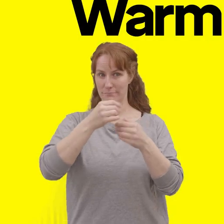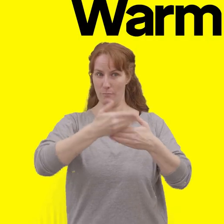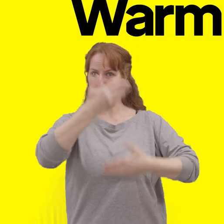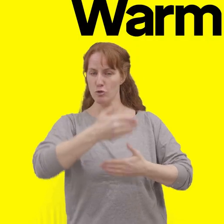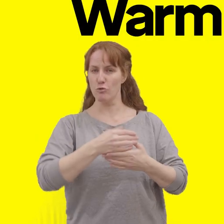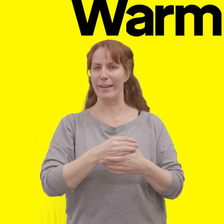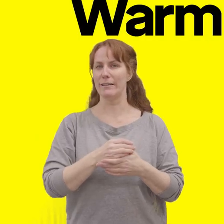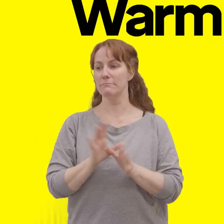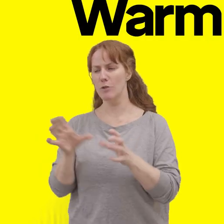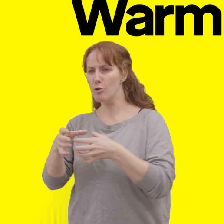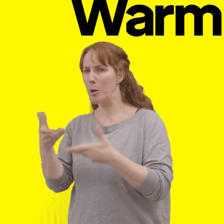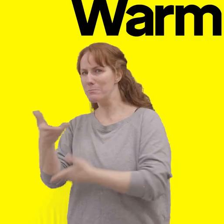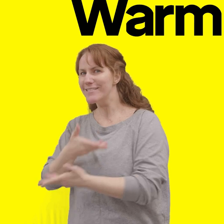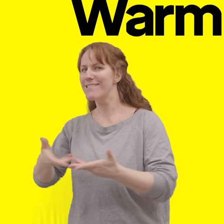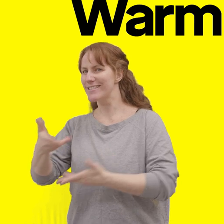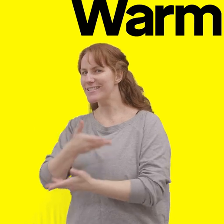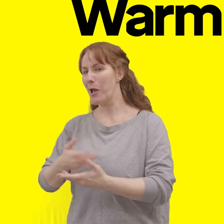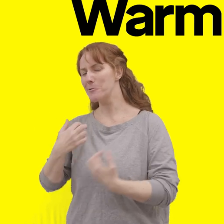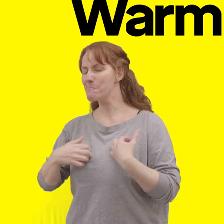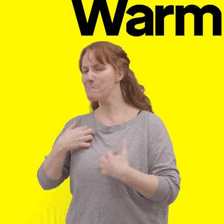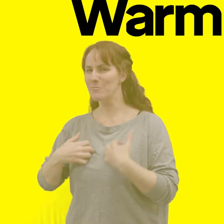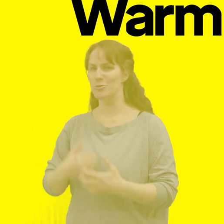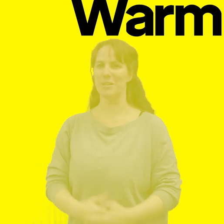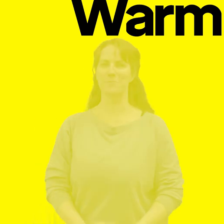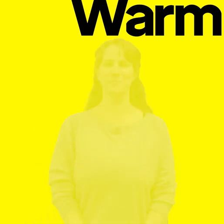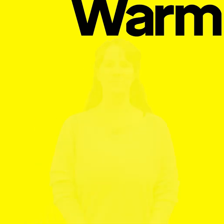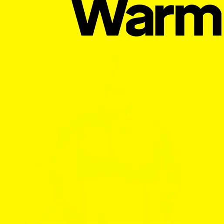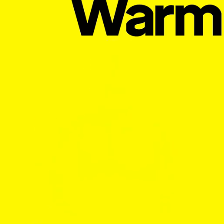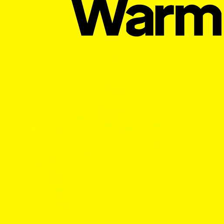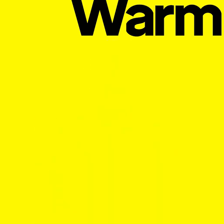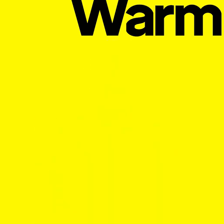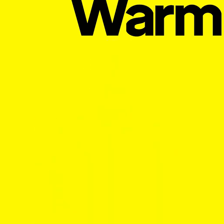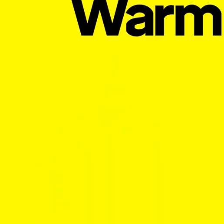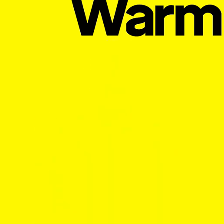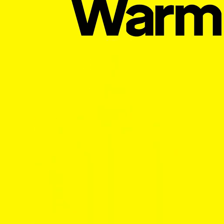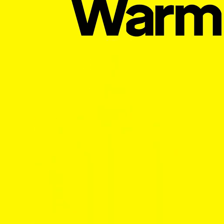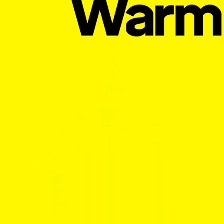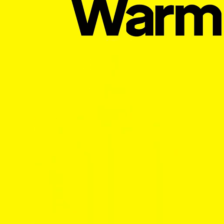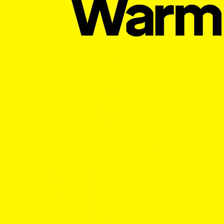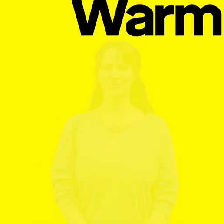group, you can discuss it as well, because it's interesting to see what sticks in other people's minds.